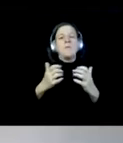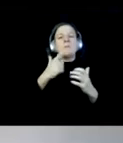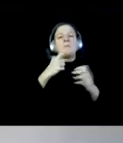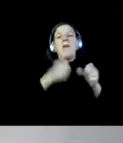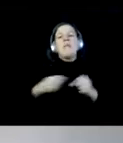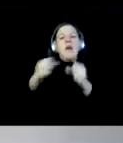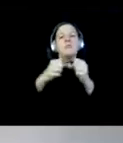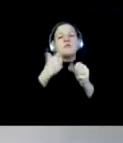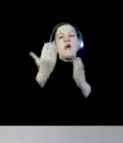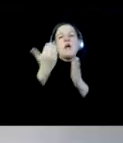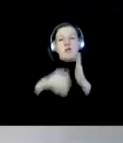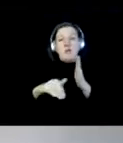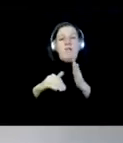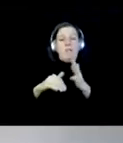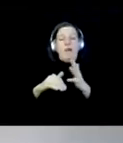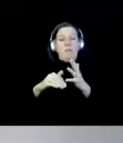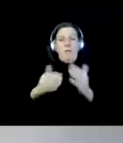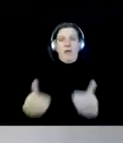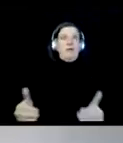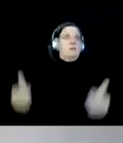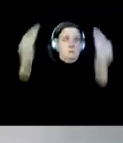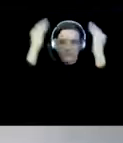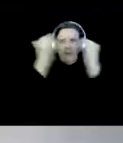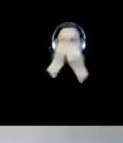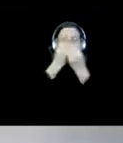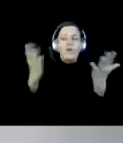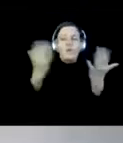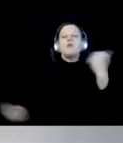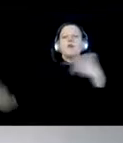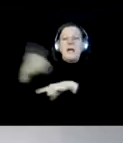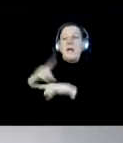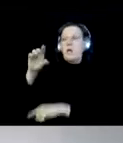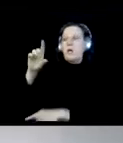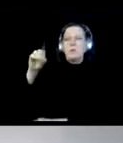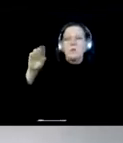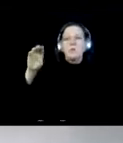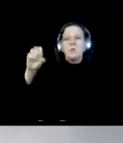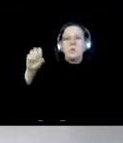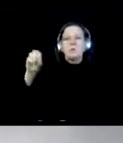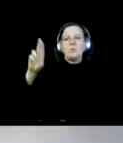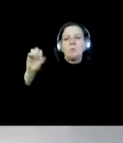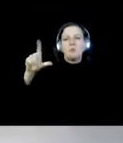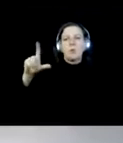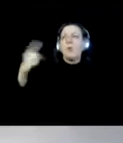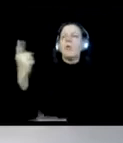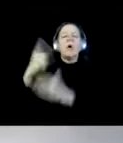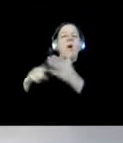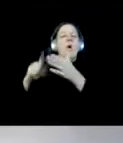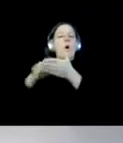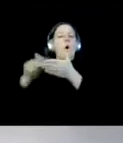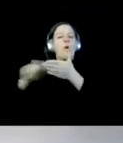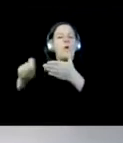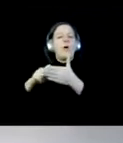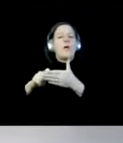this work, the doom scroll, or as a writer for tech once referred to it as the phenomenology of the feed, the archive